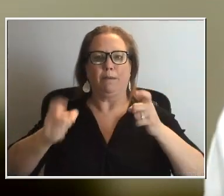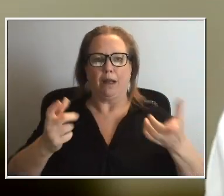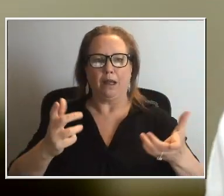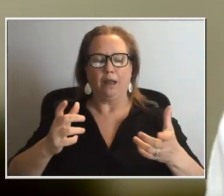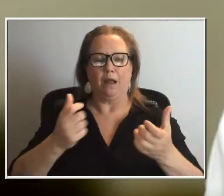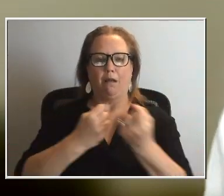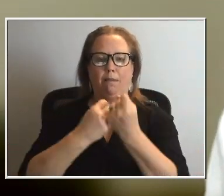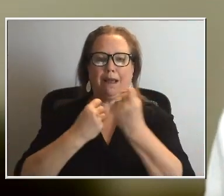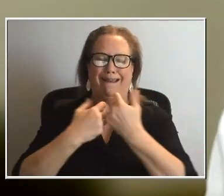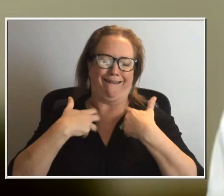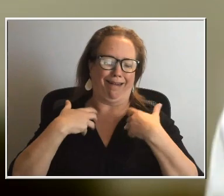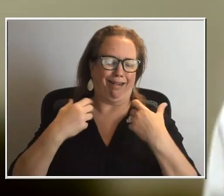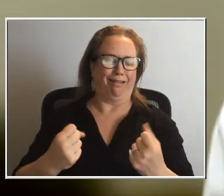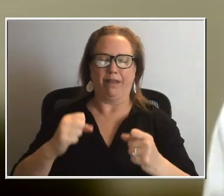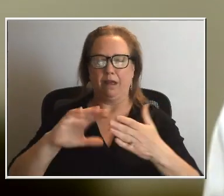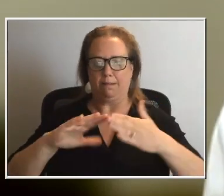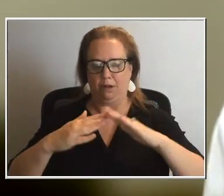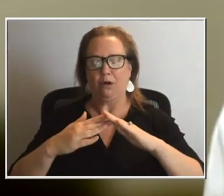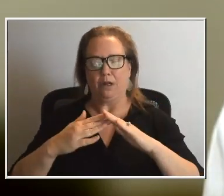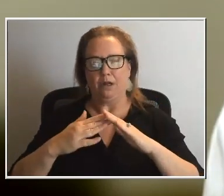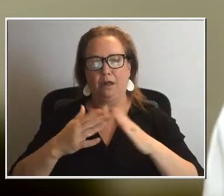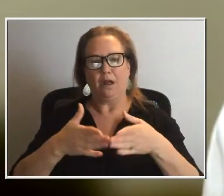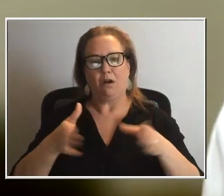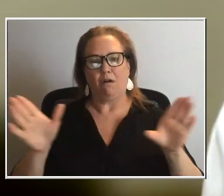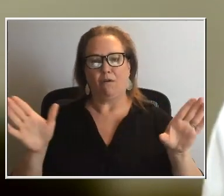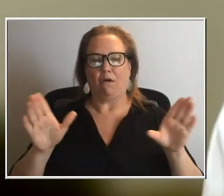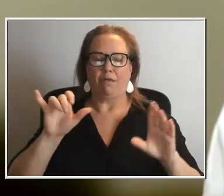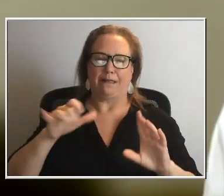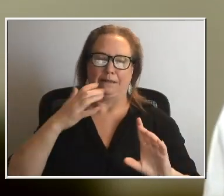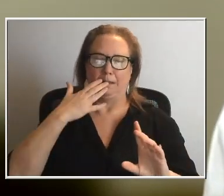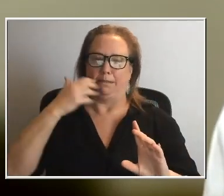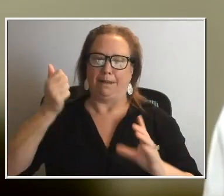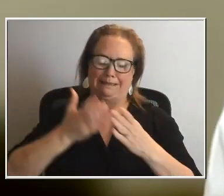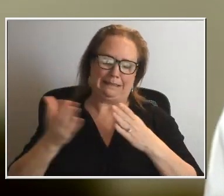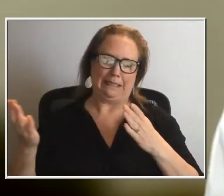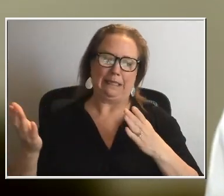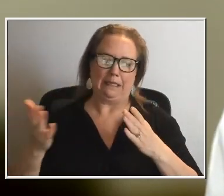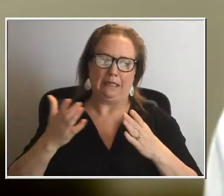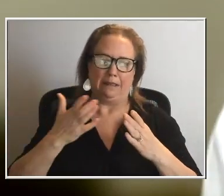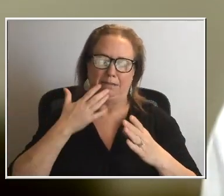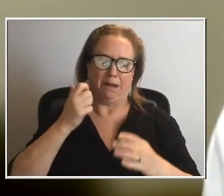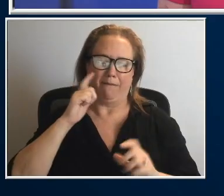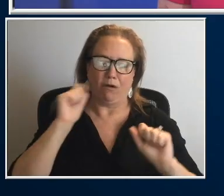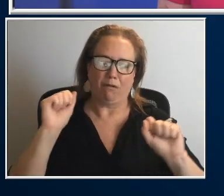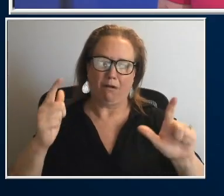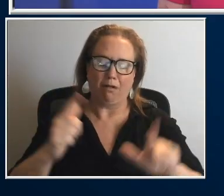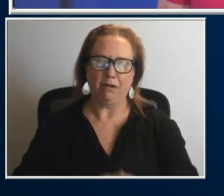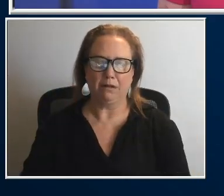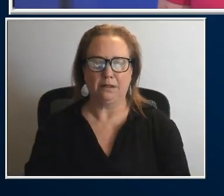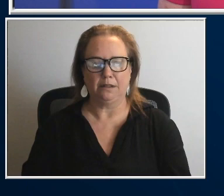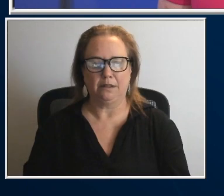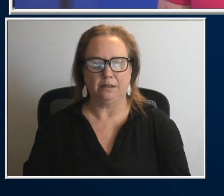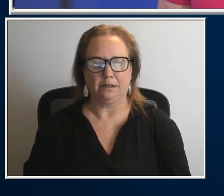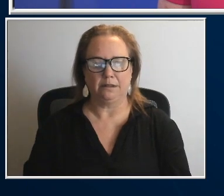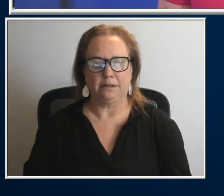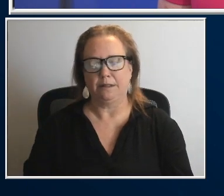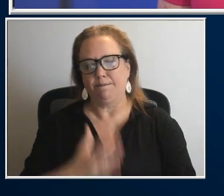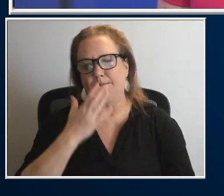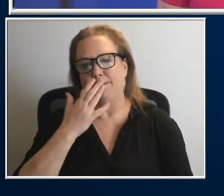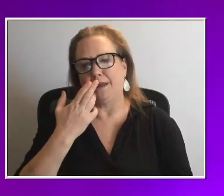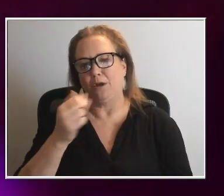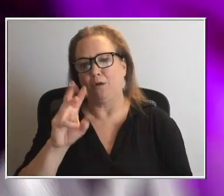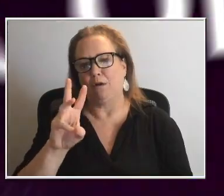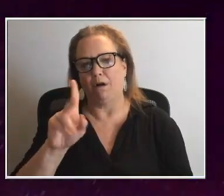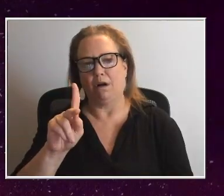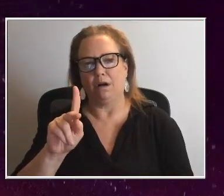who have a healthy community, and overall that is the best thing, and that is better for everybody. Hawk, thanks so much. Let's get